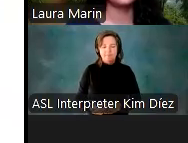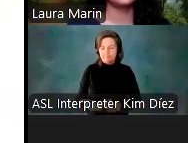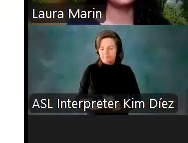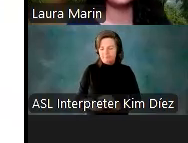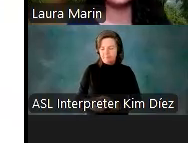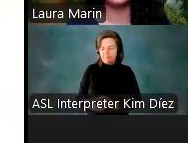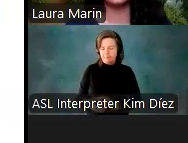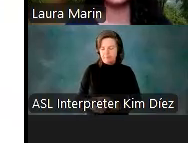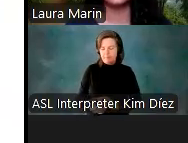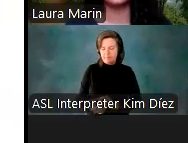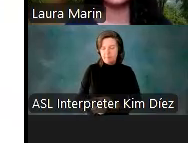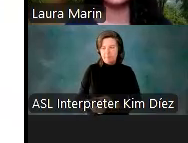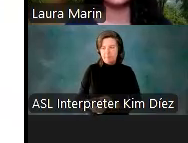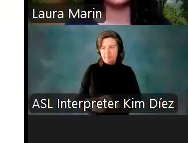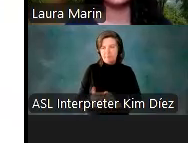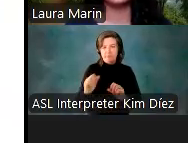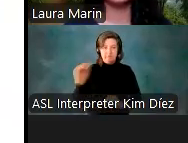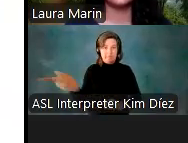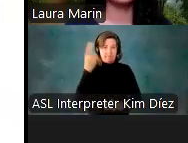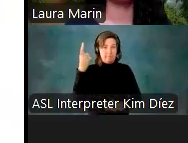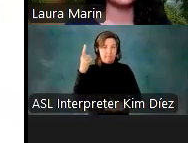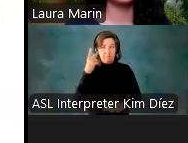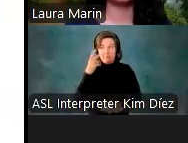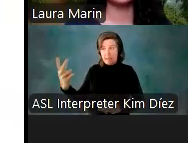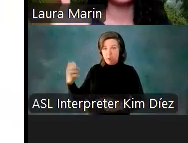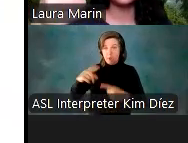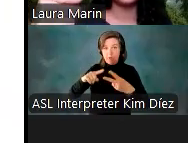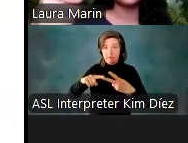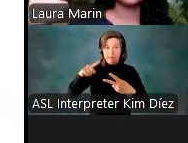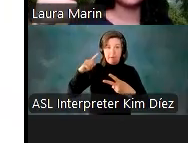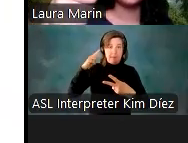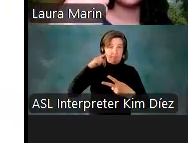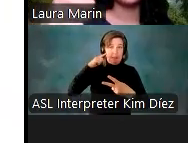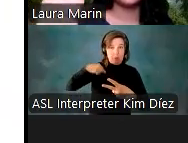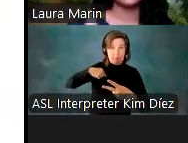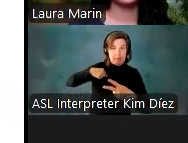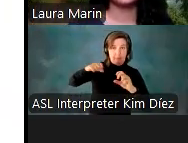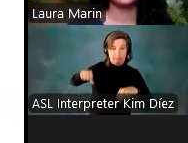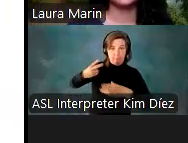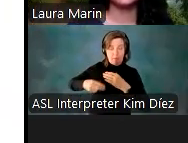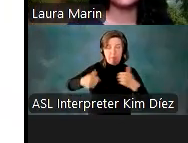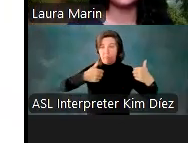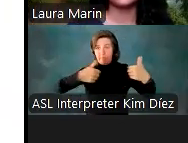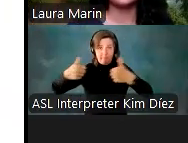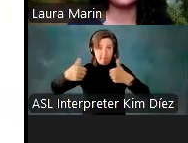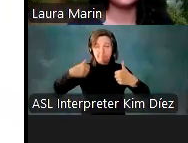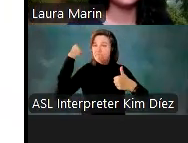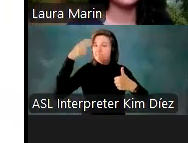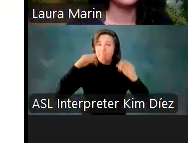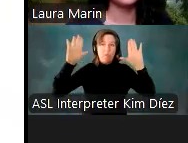Okay. Can everybody see that and hear me? Yep, looks great.